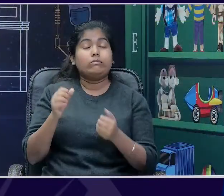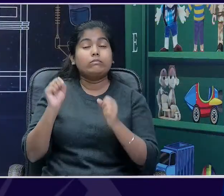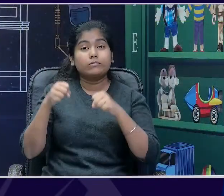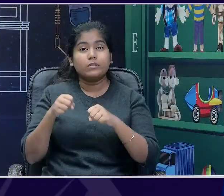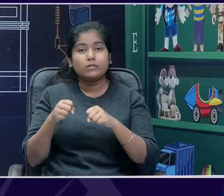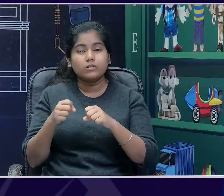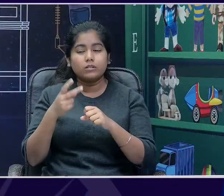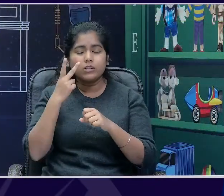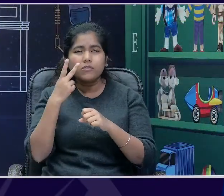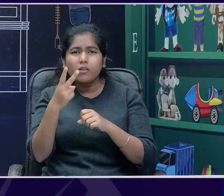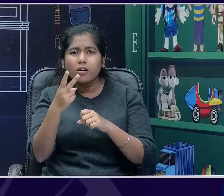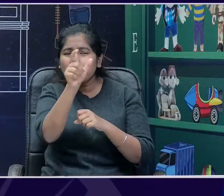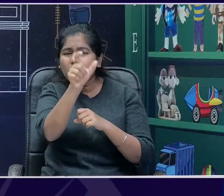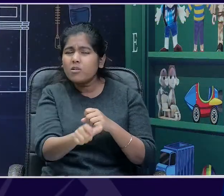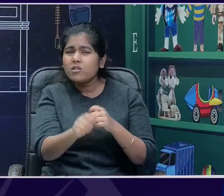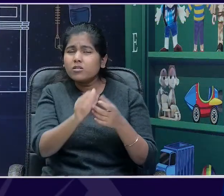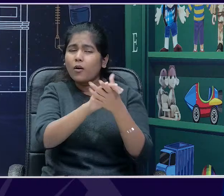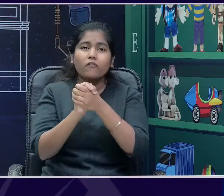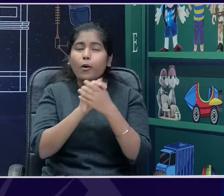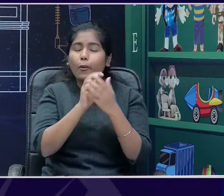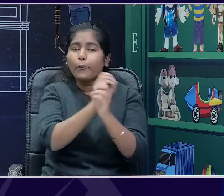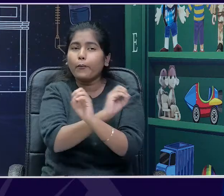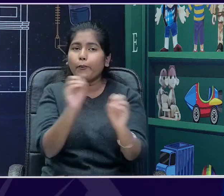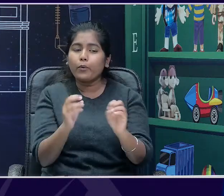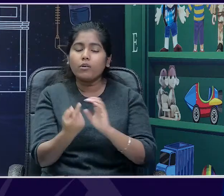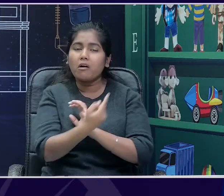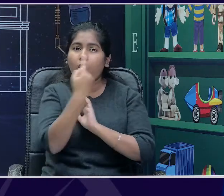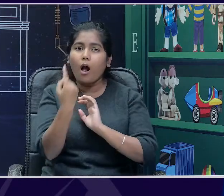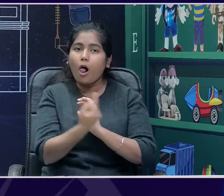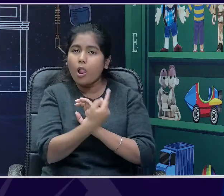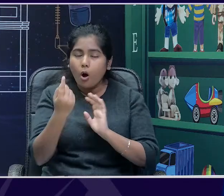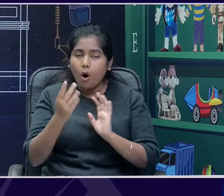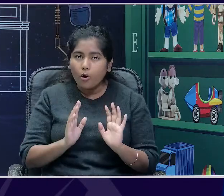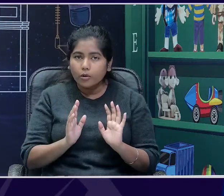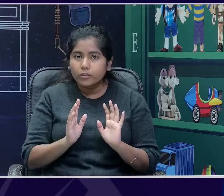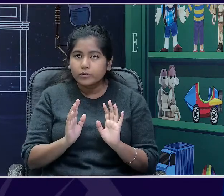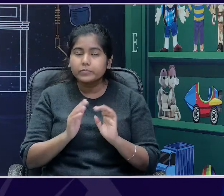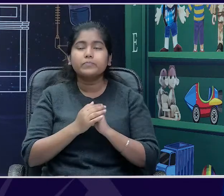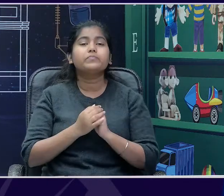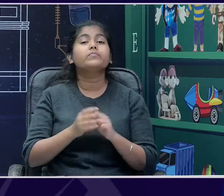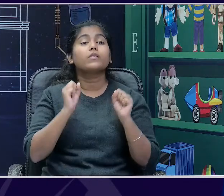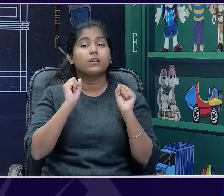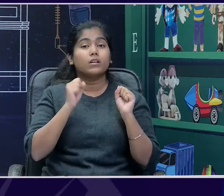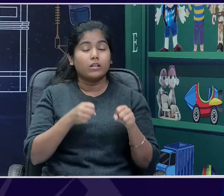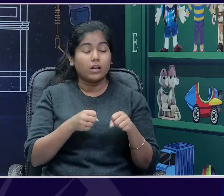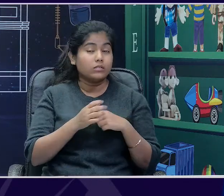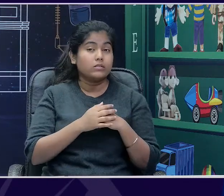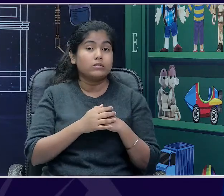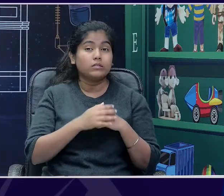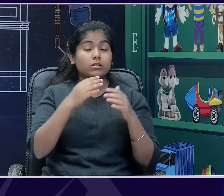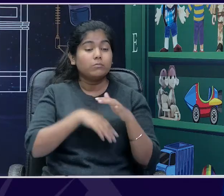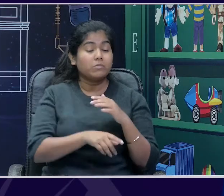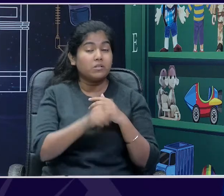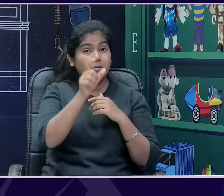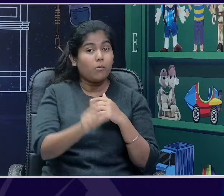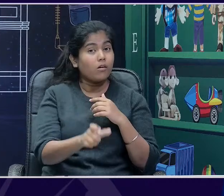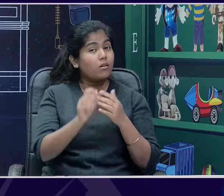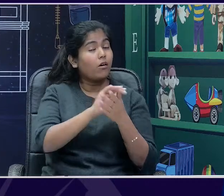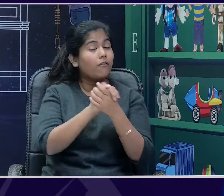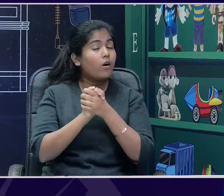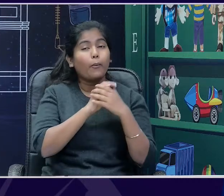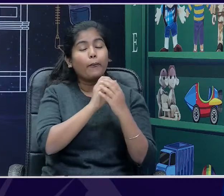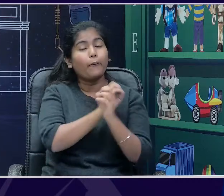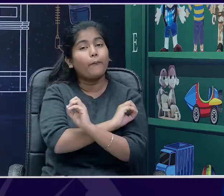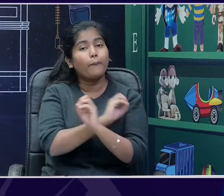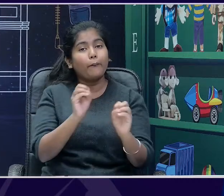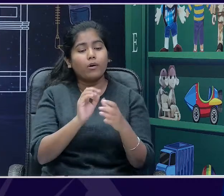Yeah, so one So peculiarity he was that all alone. Yeah, one Okay. peculiarity was that he didn't made any friend, didn't make any friends.